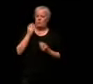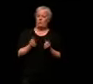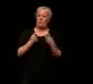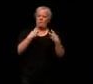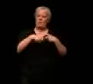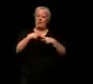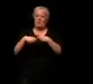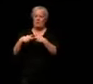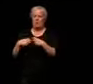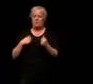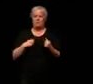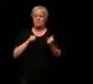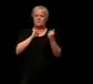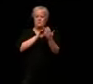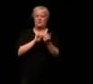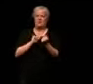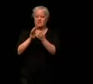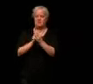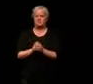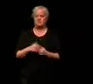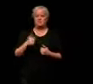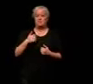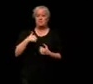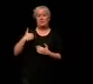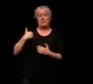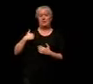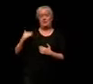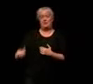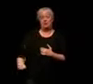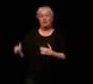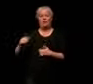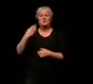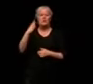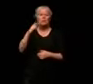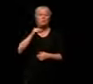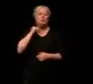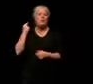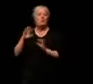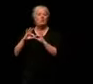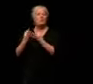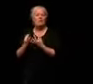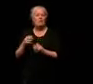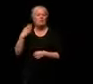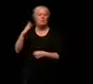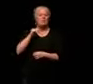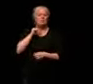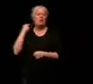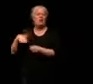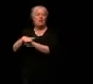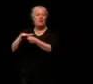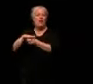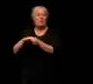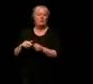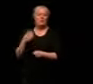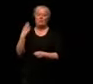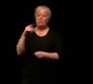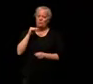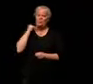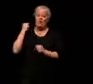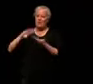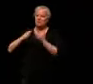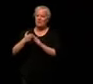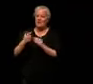a young man. I was raised in a blue-collar family in a blue-collar neighborhood in a blue-collar town.